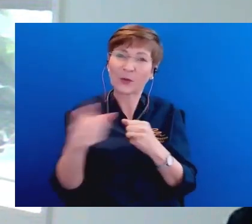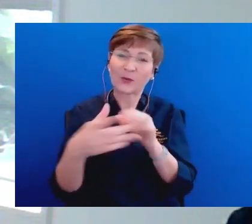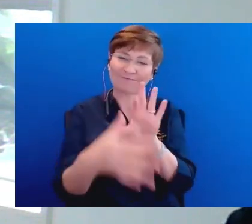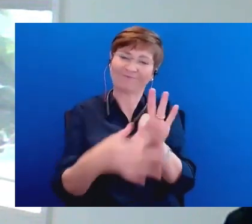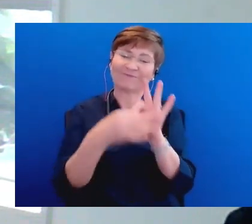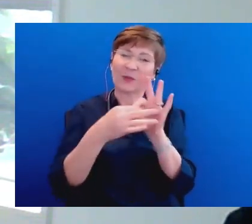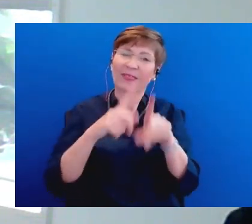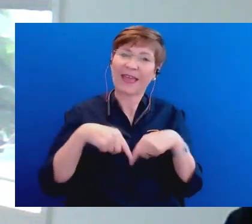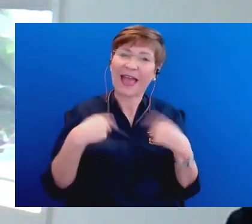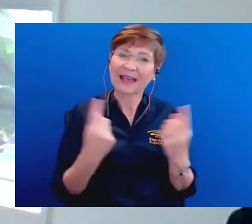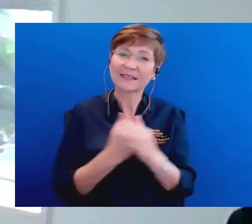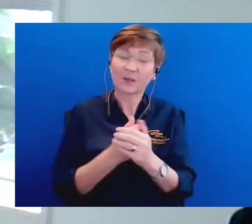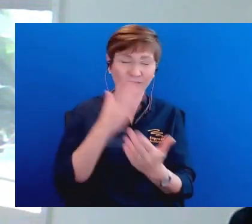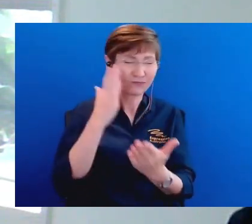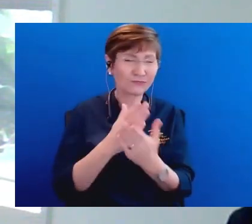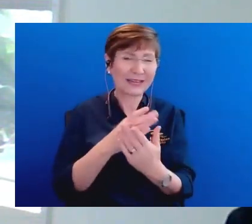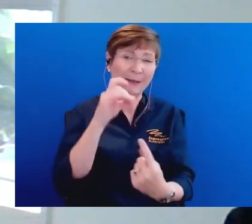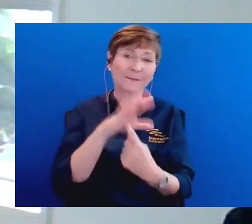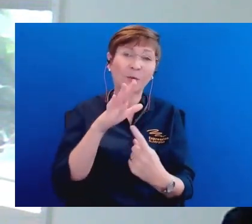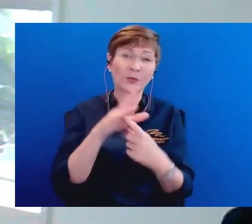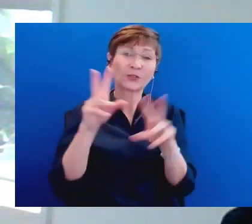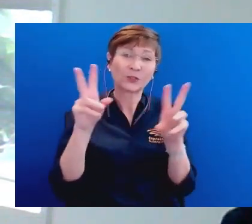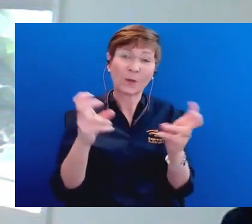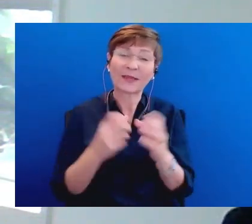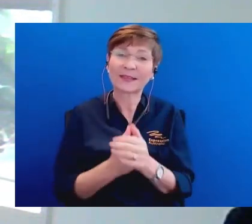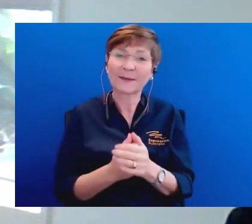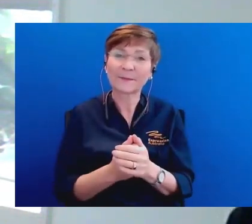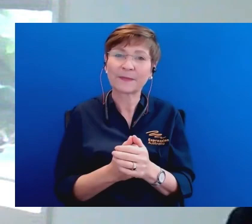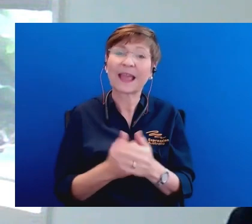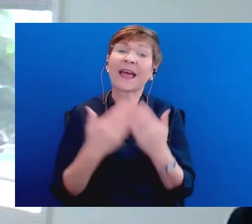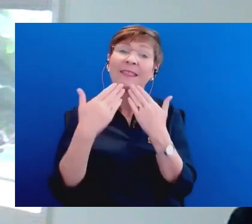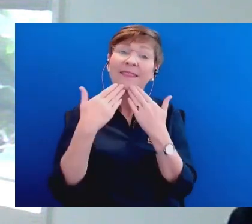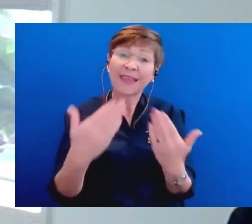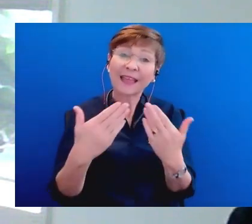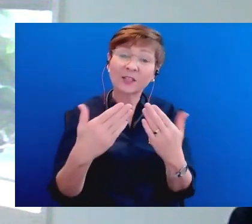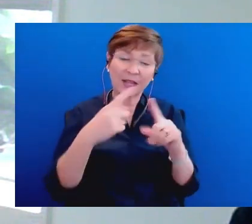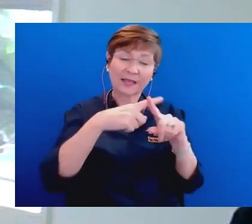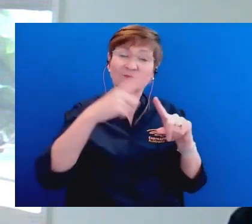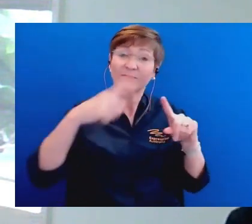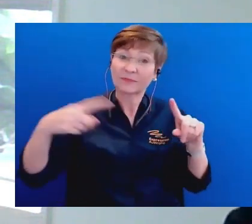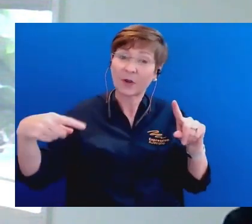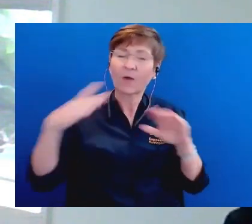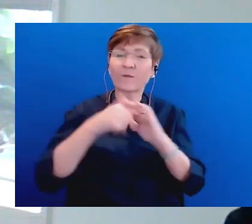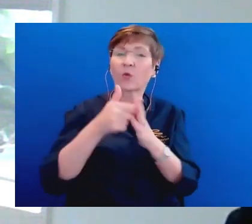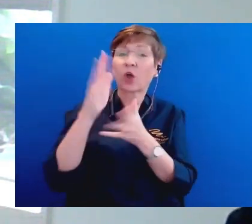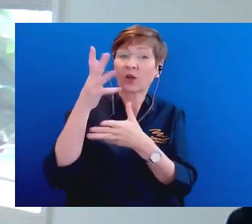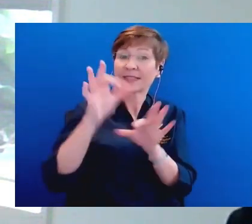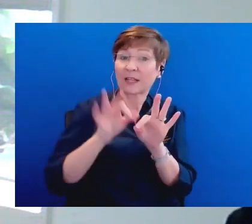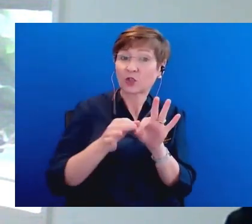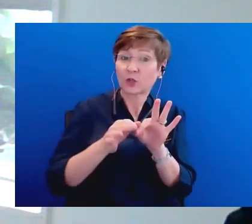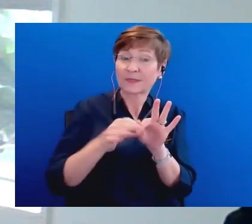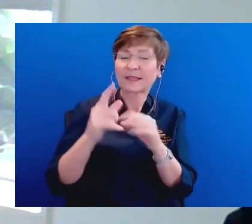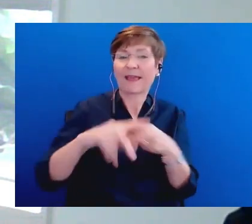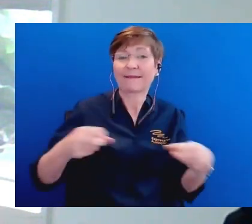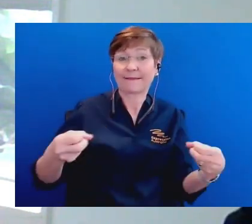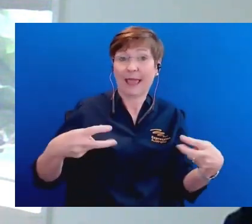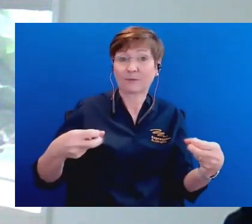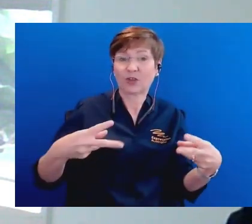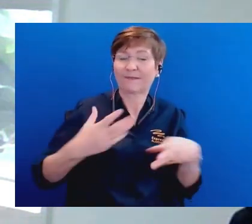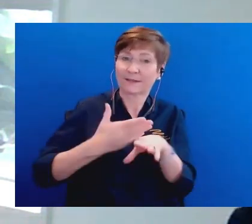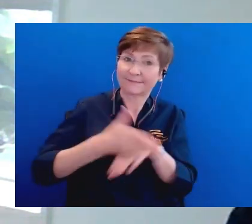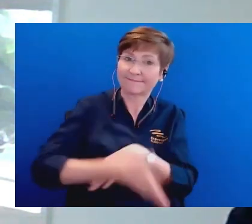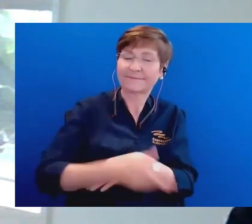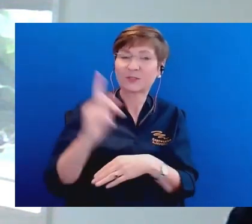and again, really important topic. Thank you to Expression Australia for the Auslan interpreters and captioners for their hard work